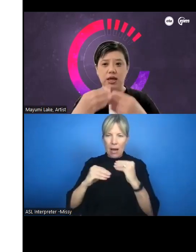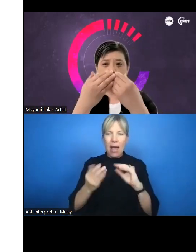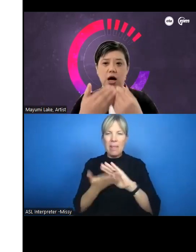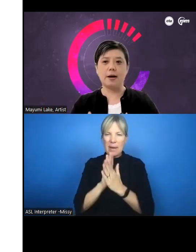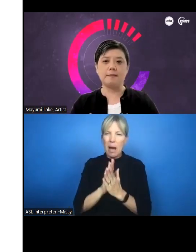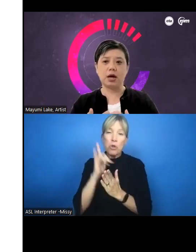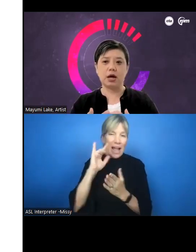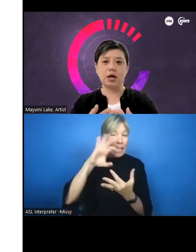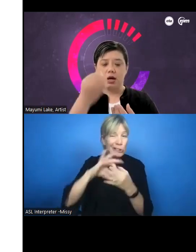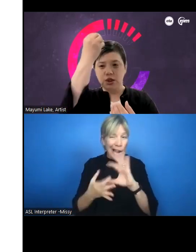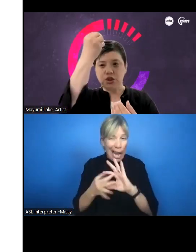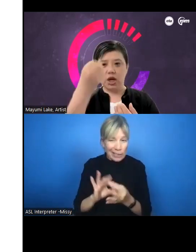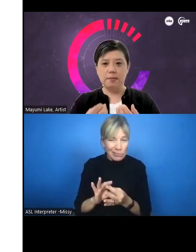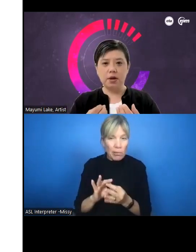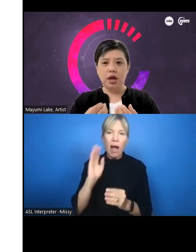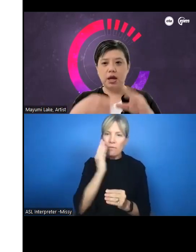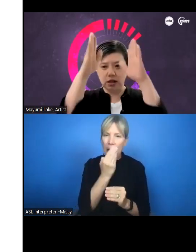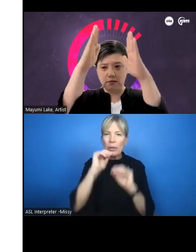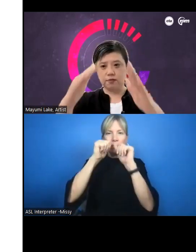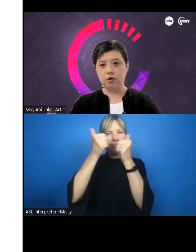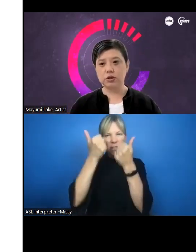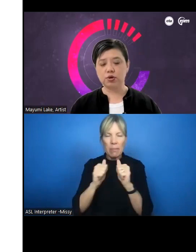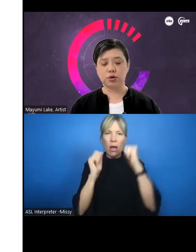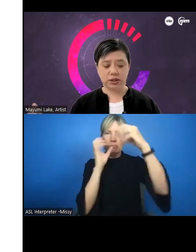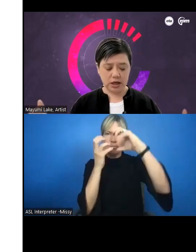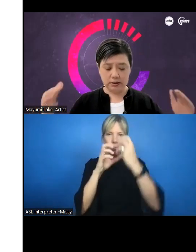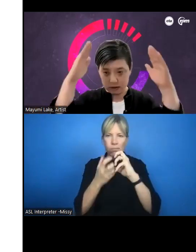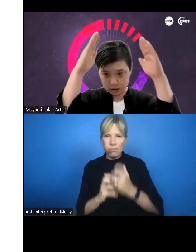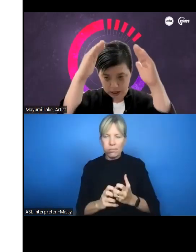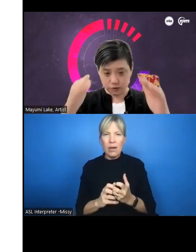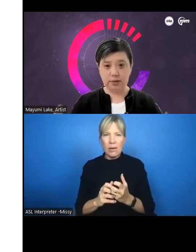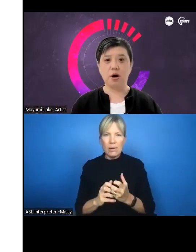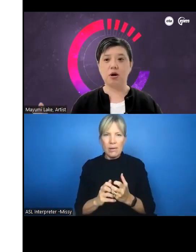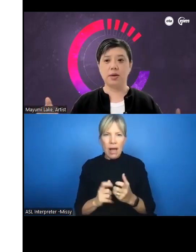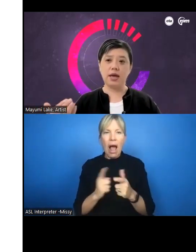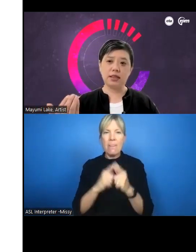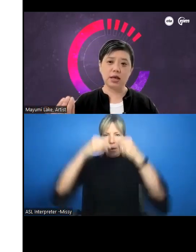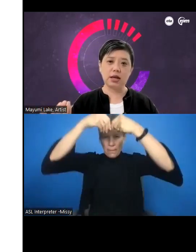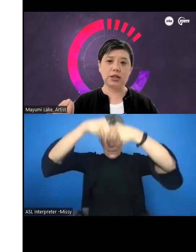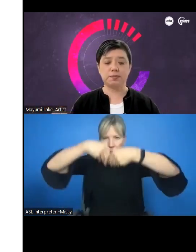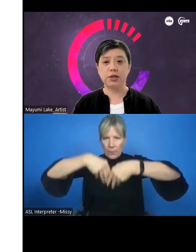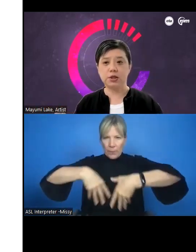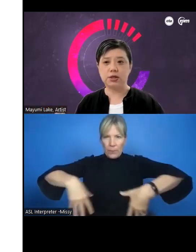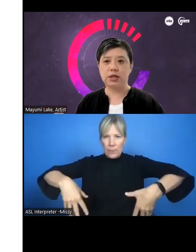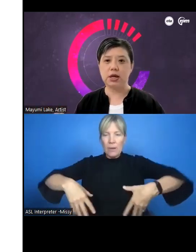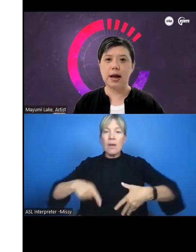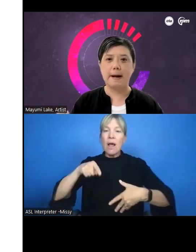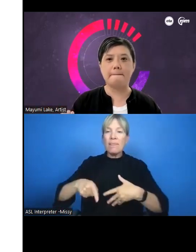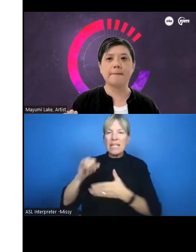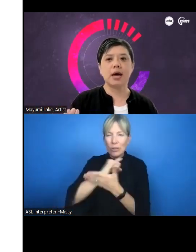chain, like the shape, and then float towards to the bottom. And then this piece